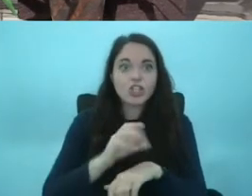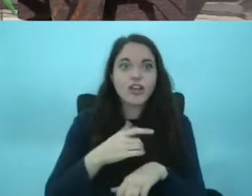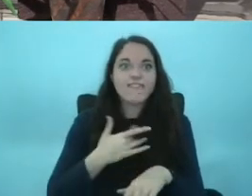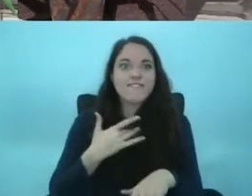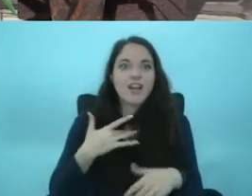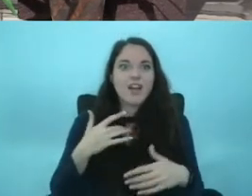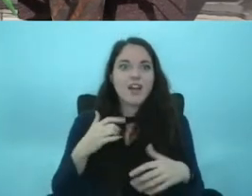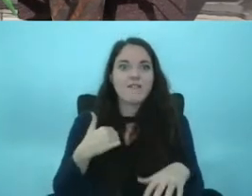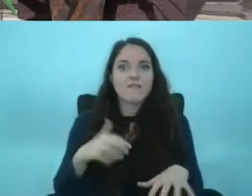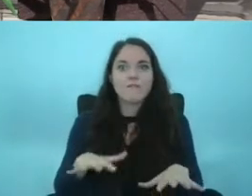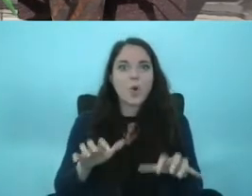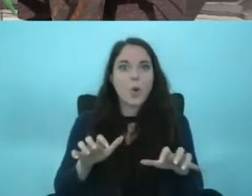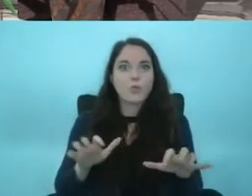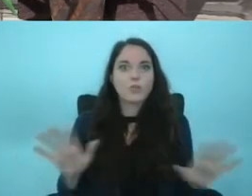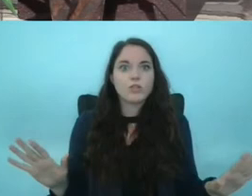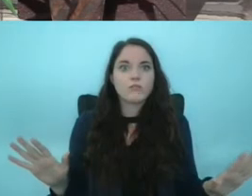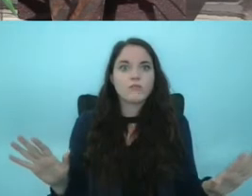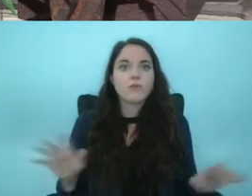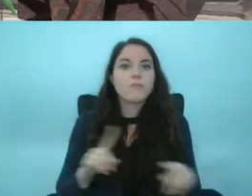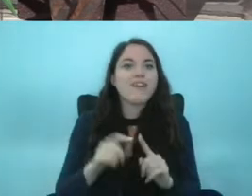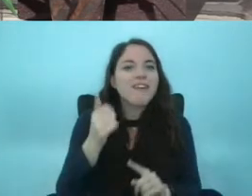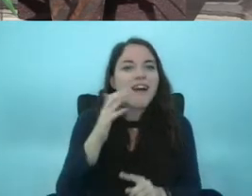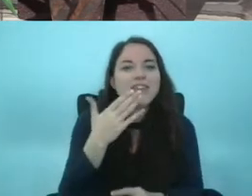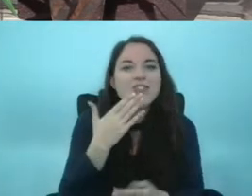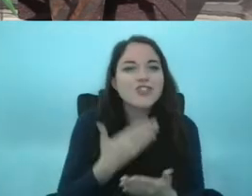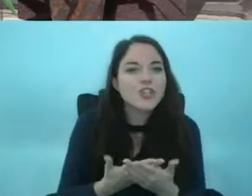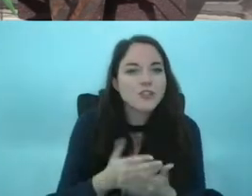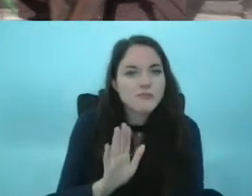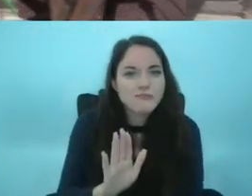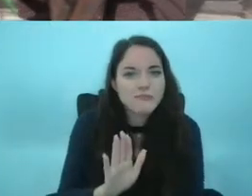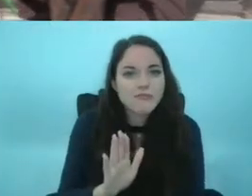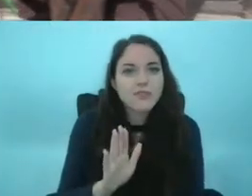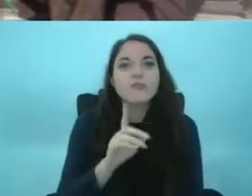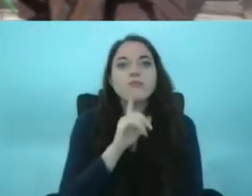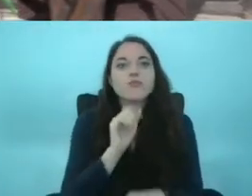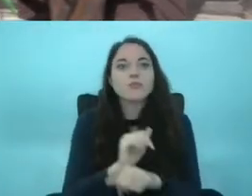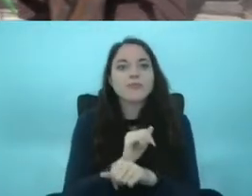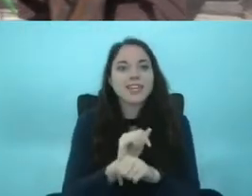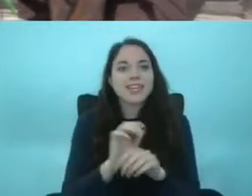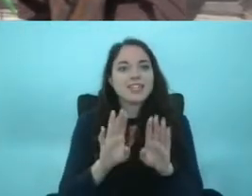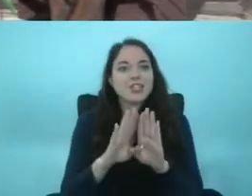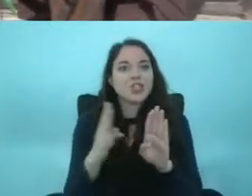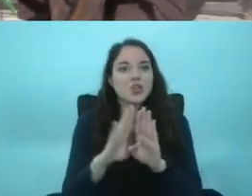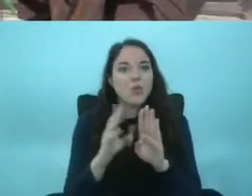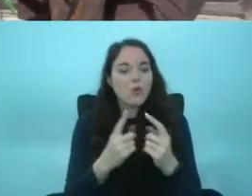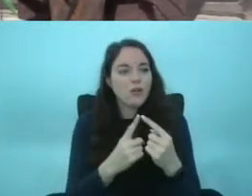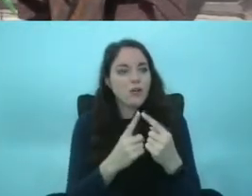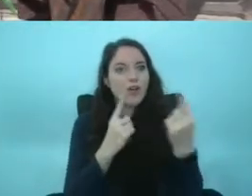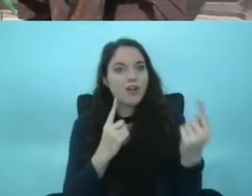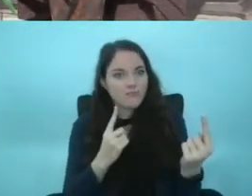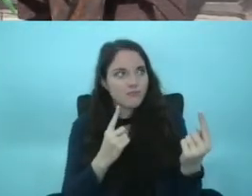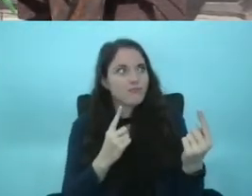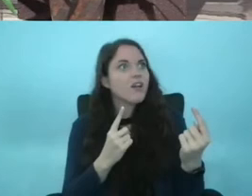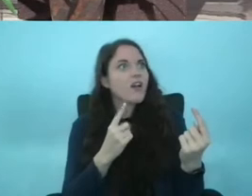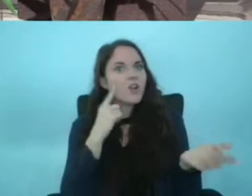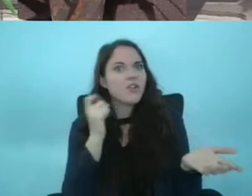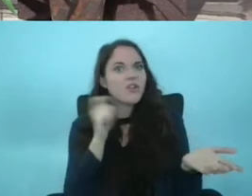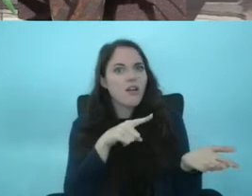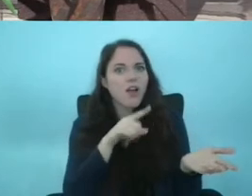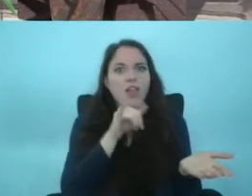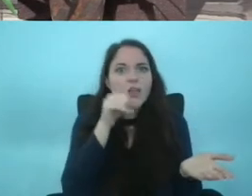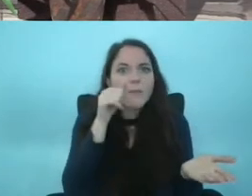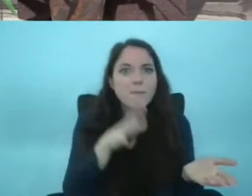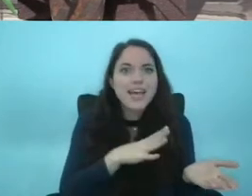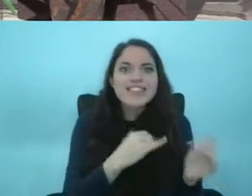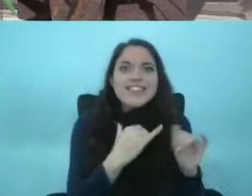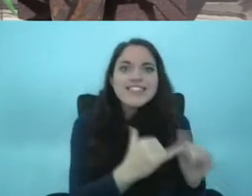But then God is so good, because right across from the door was this guy I knew in 12-step program. I hit